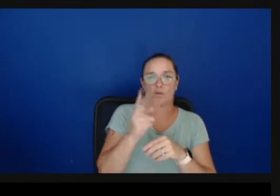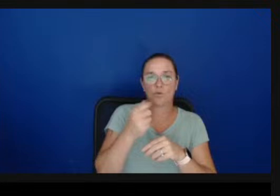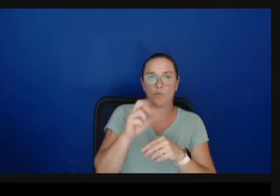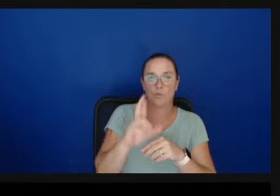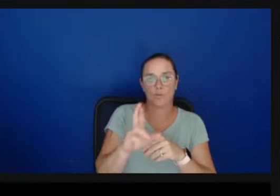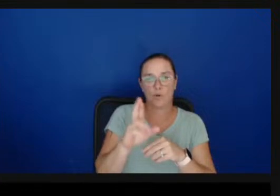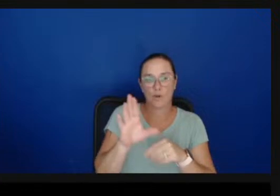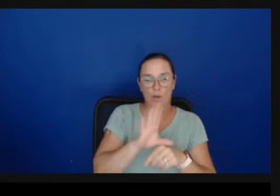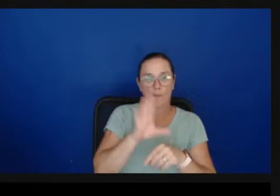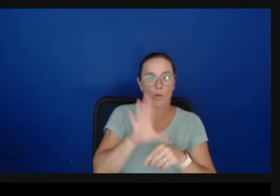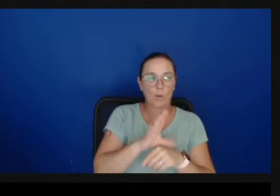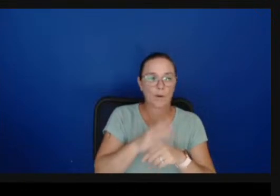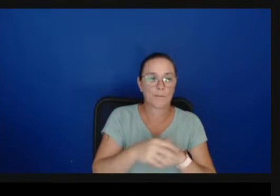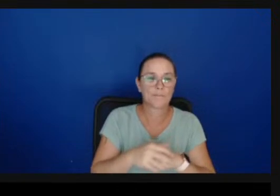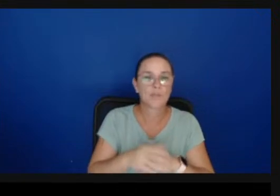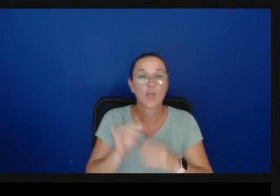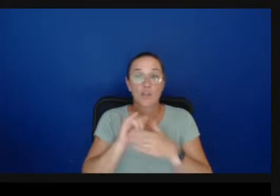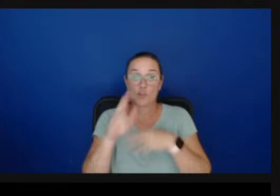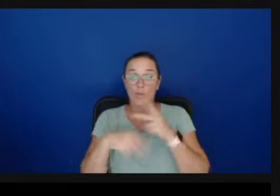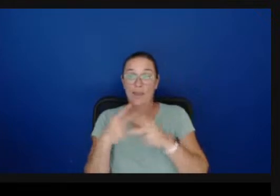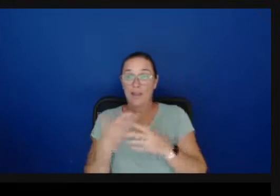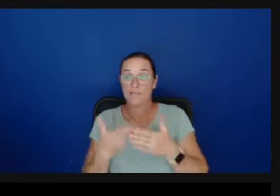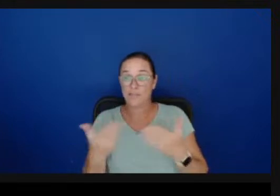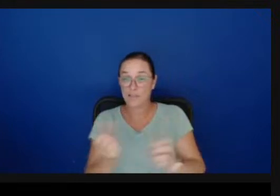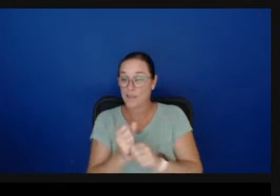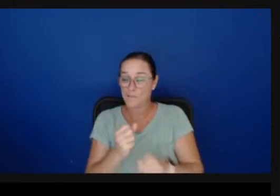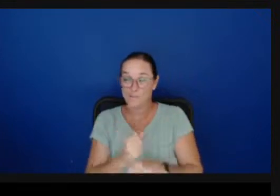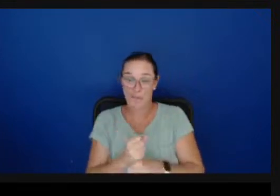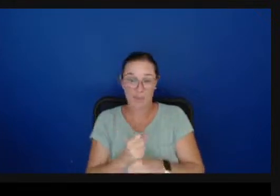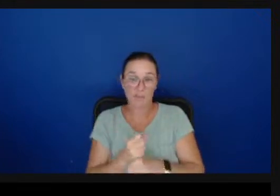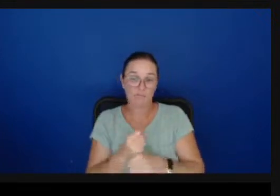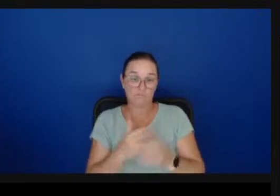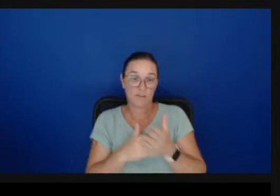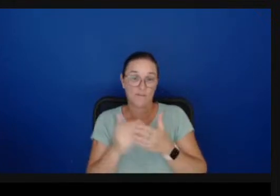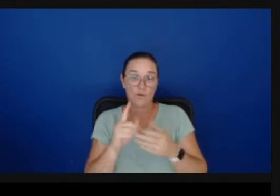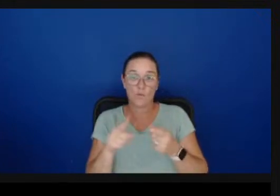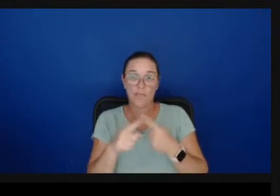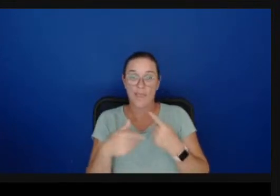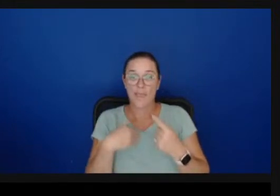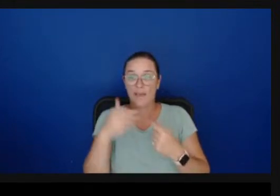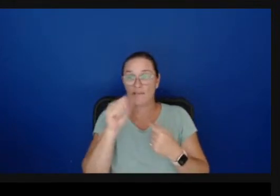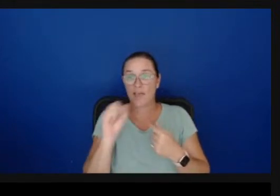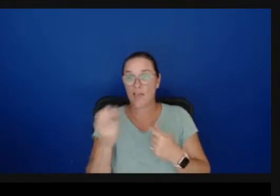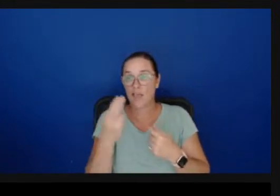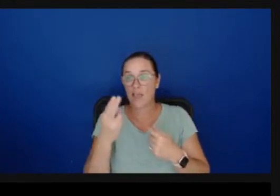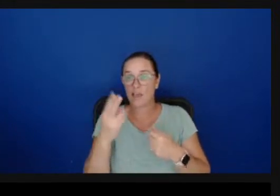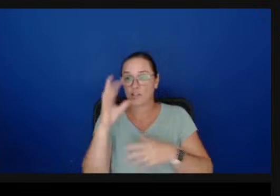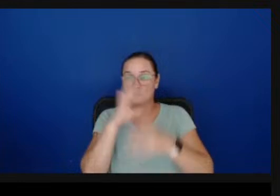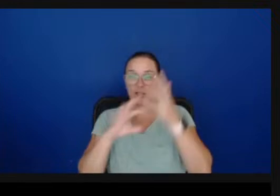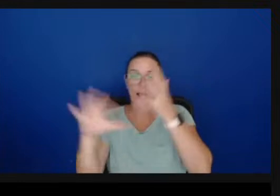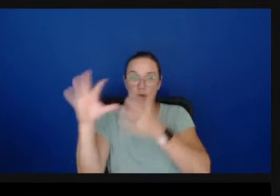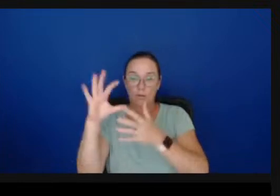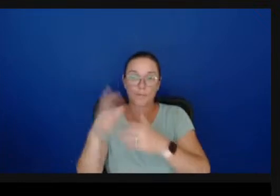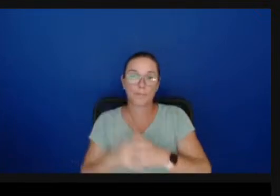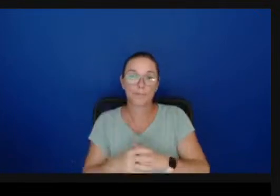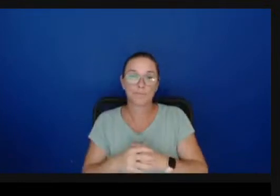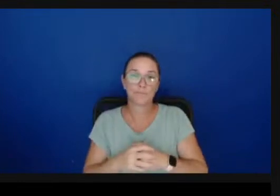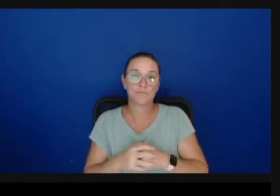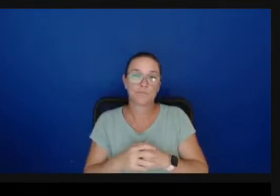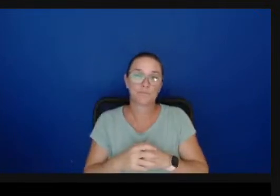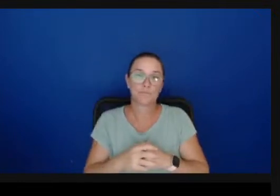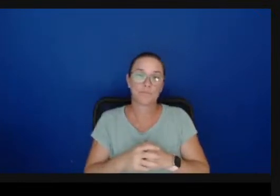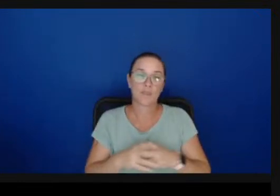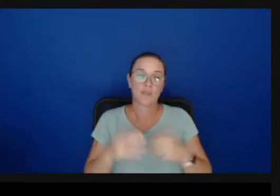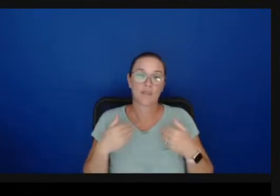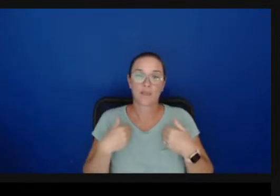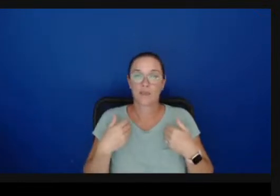Yeah, so that kind of thing gets produced routinely every time there's a big ash cloud produced. So they also have modeling